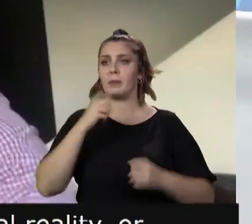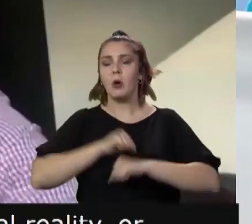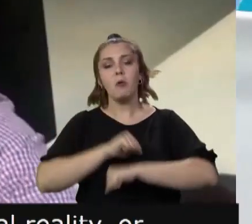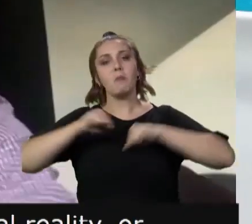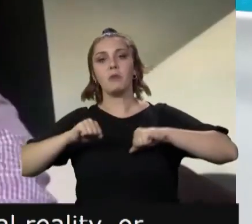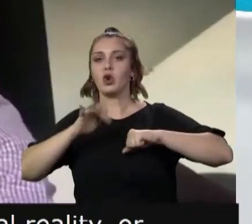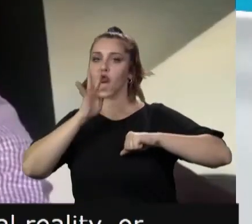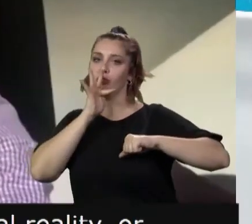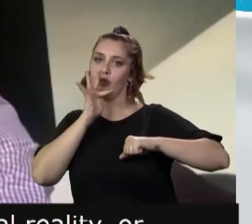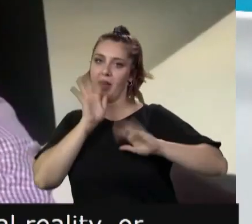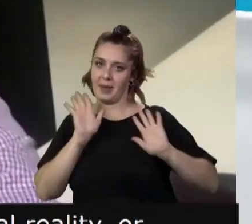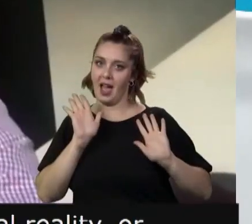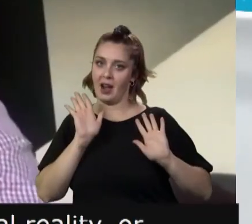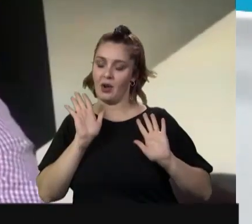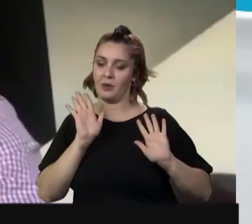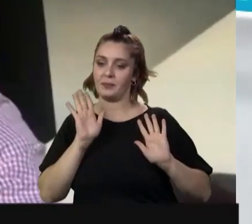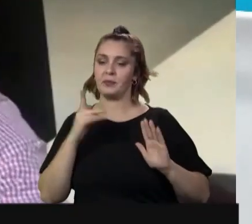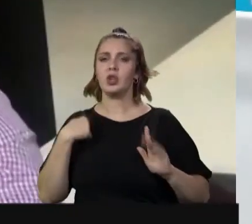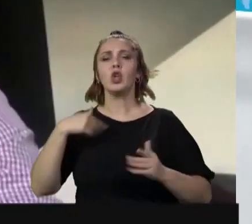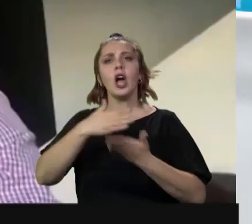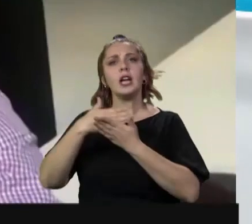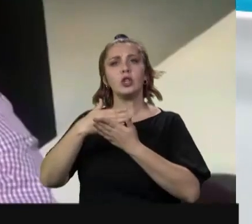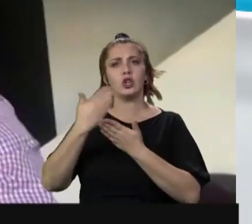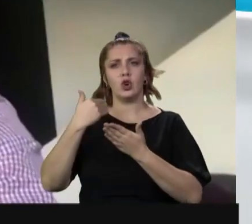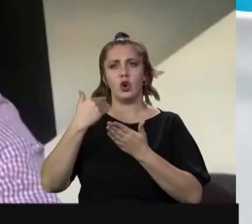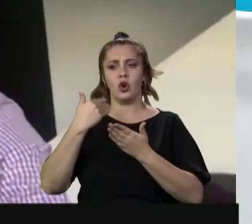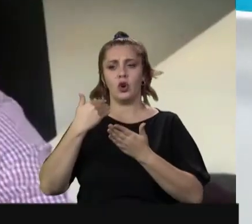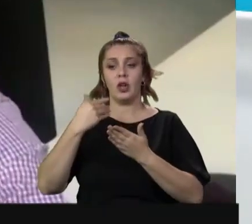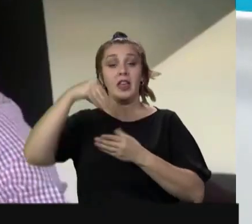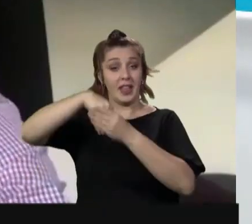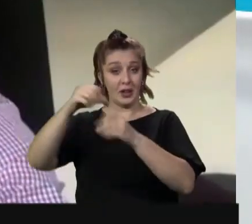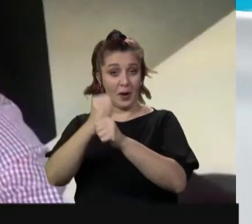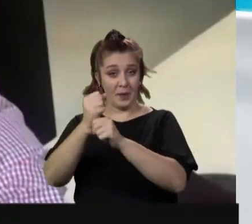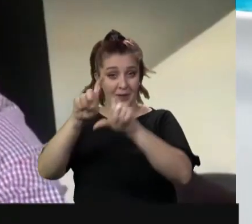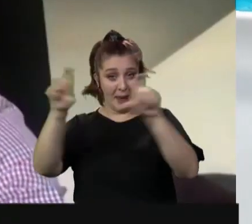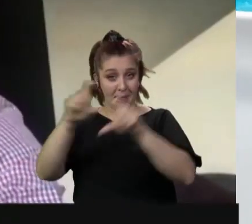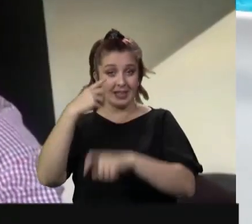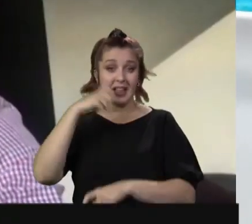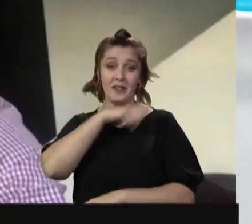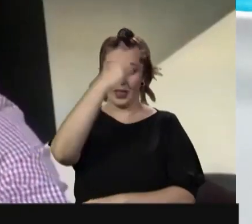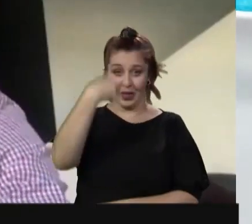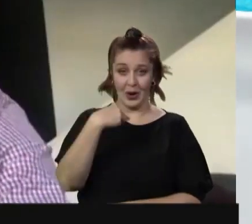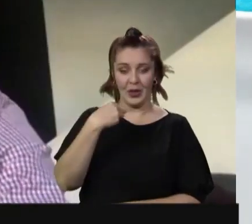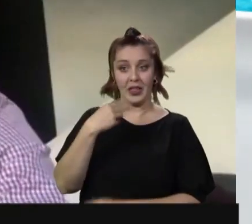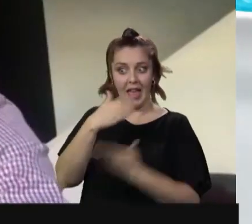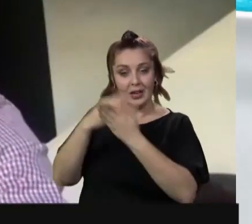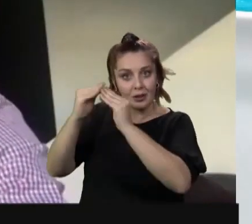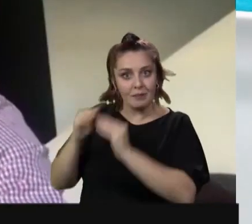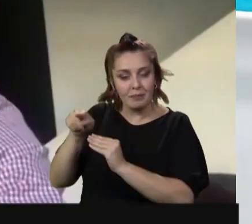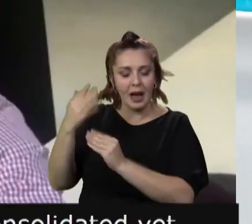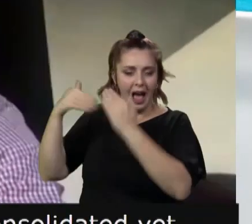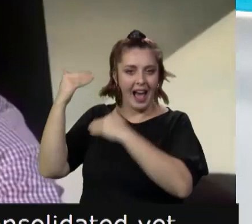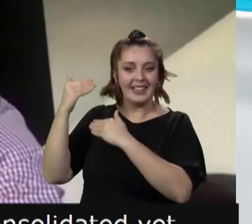There are some technologies that haven't fully consolidated yet. When I used to work for you, for